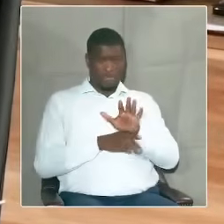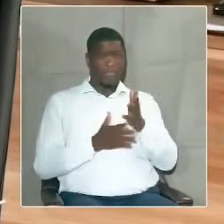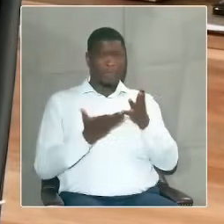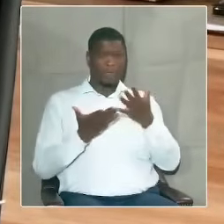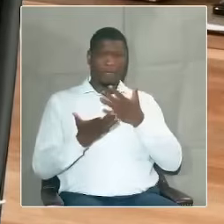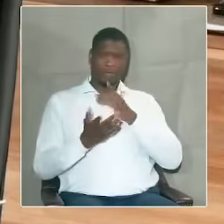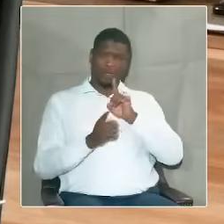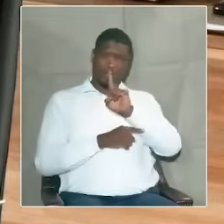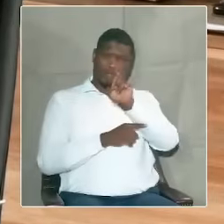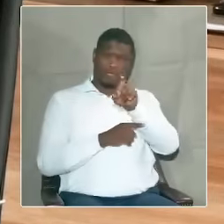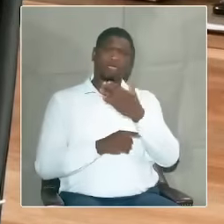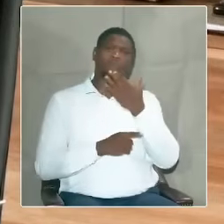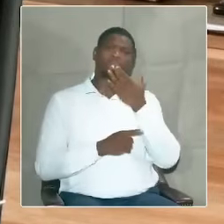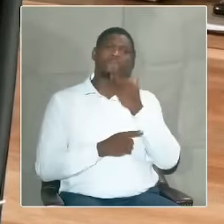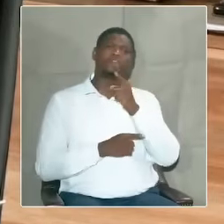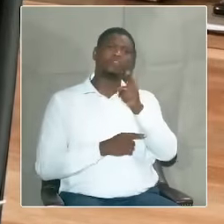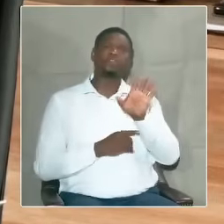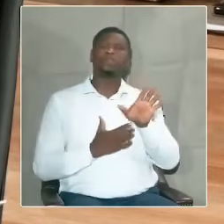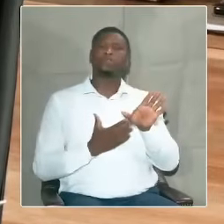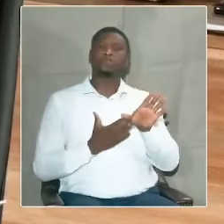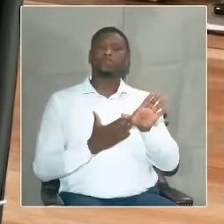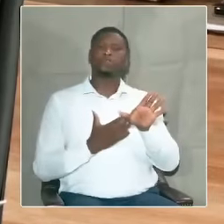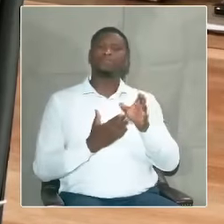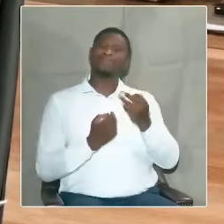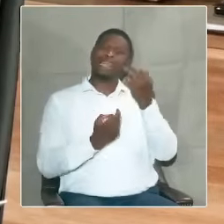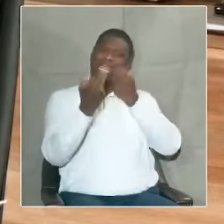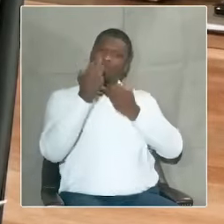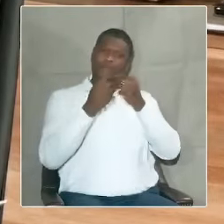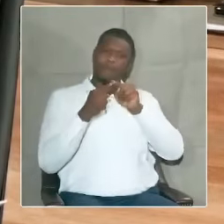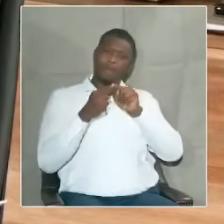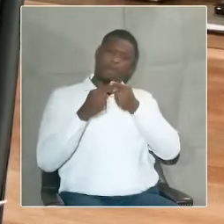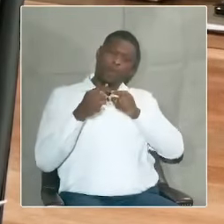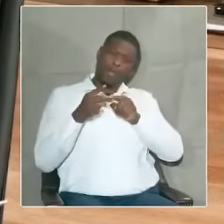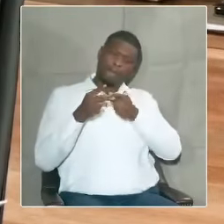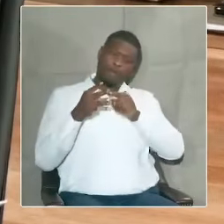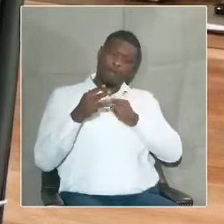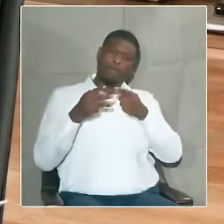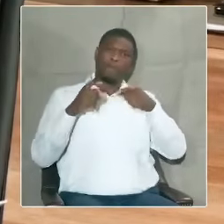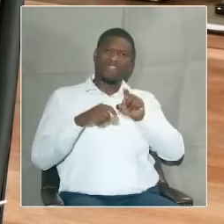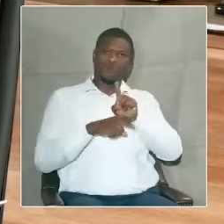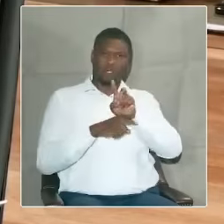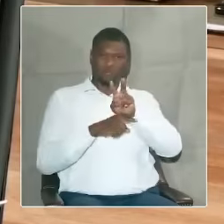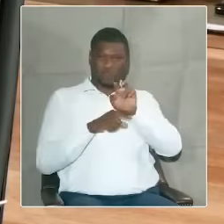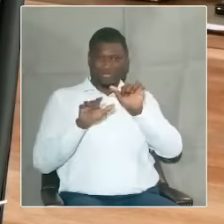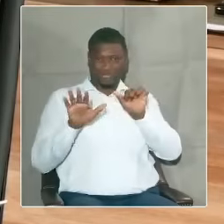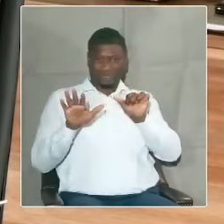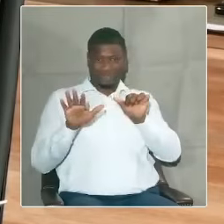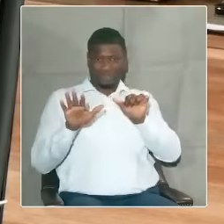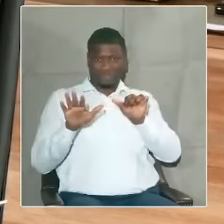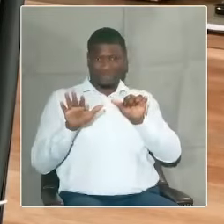if I can just ask you to tie in a point that you make in paragraph 126, the second